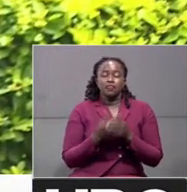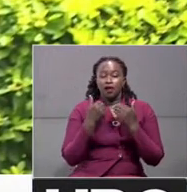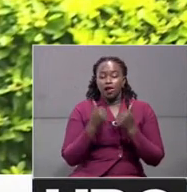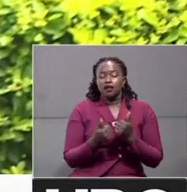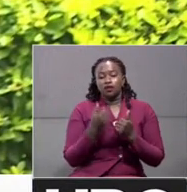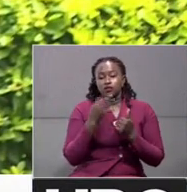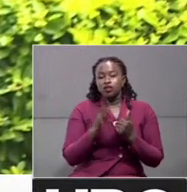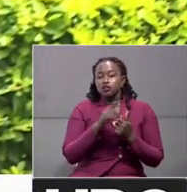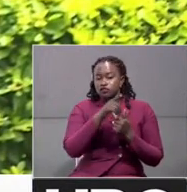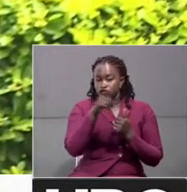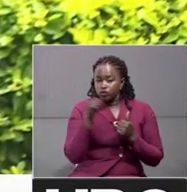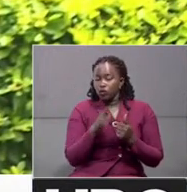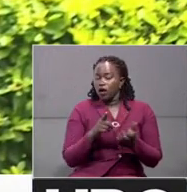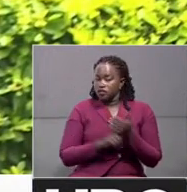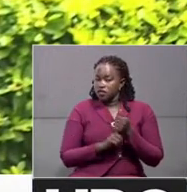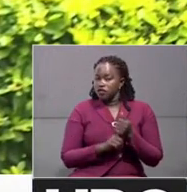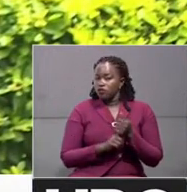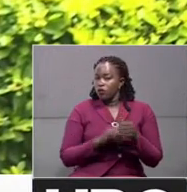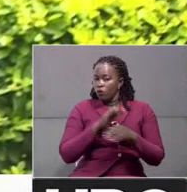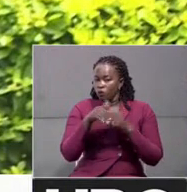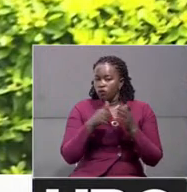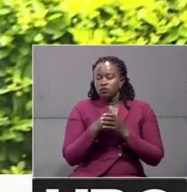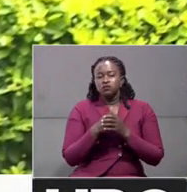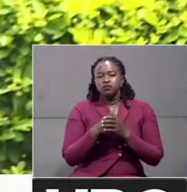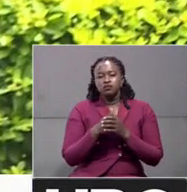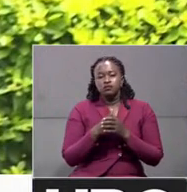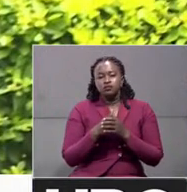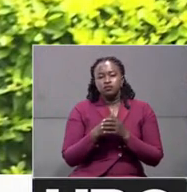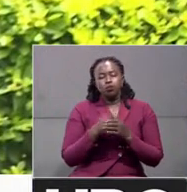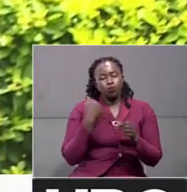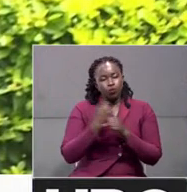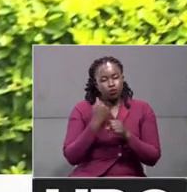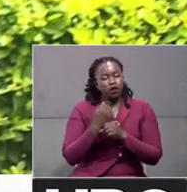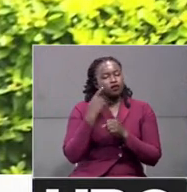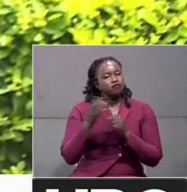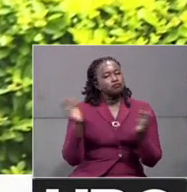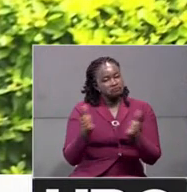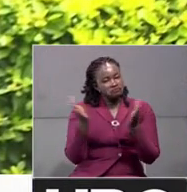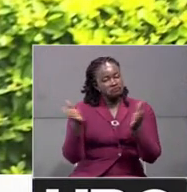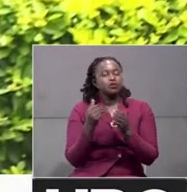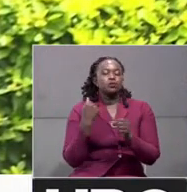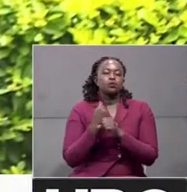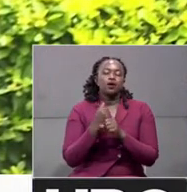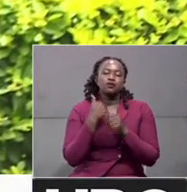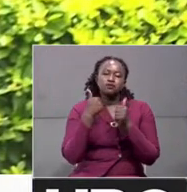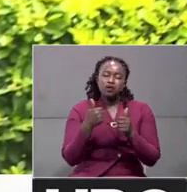bo tuka kwebyo omulimo gw'okukunga obw'okukoze